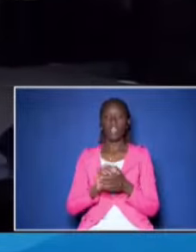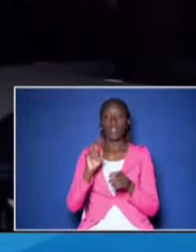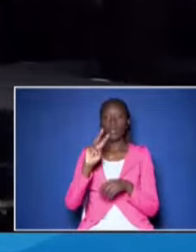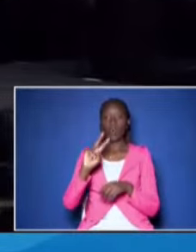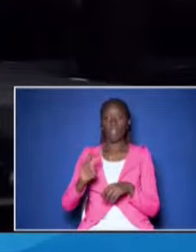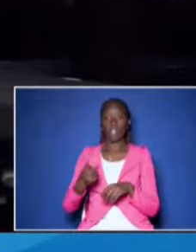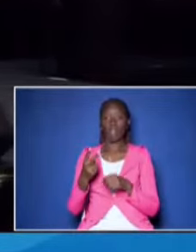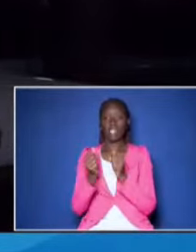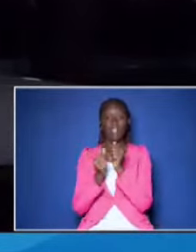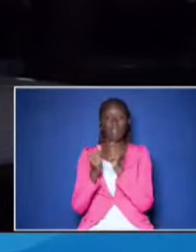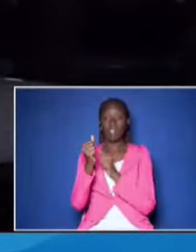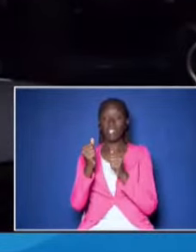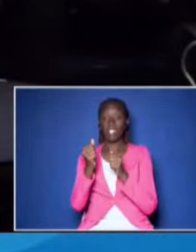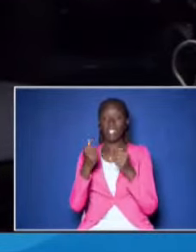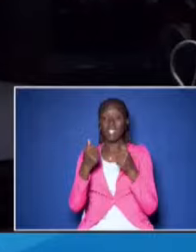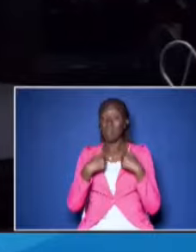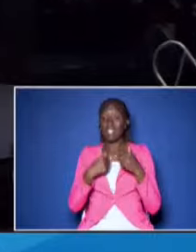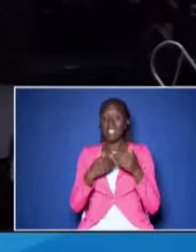was